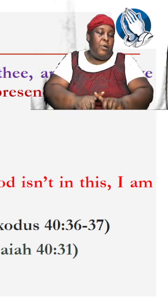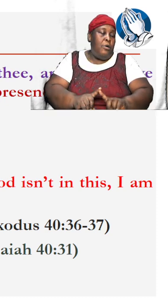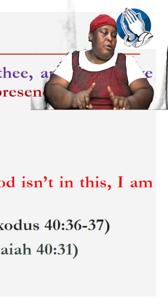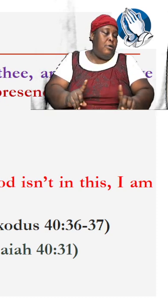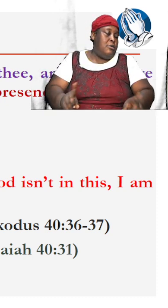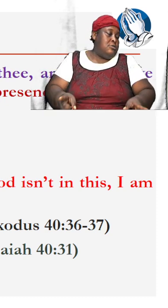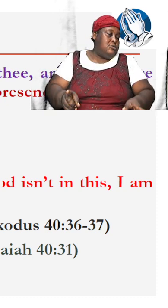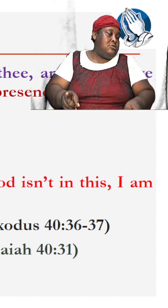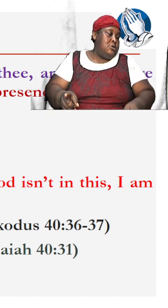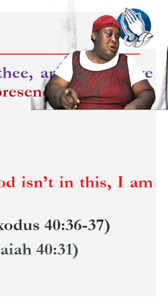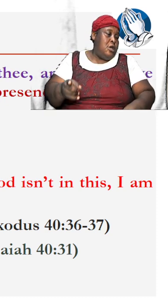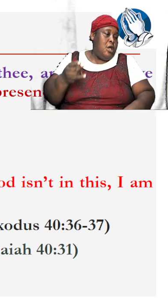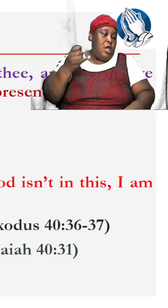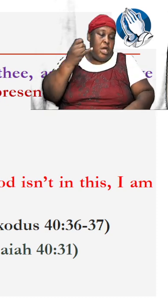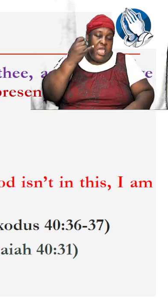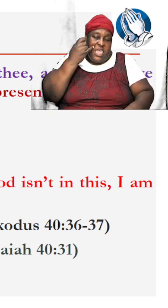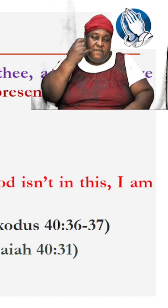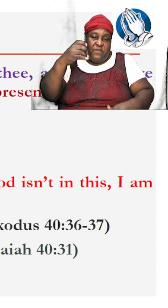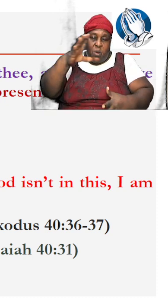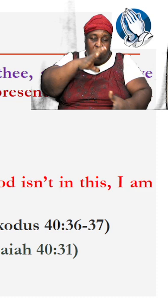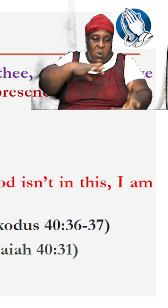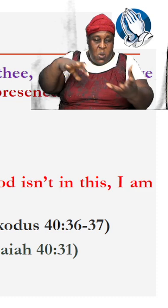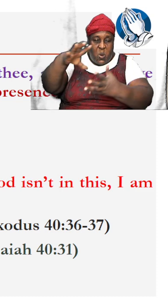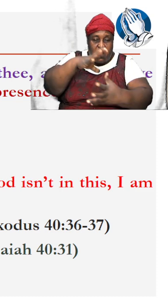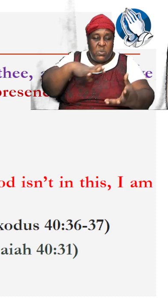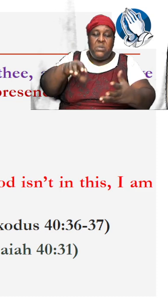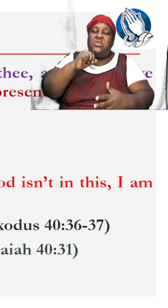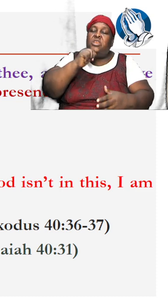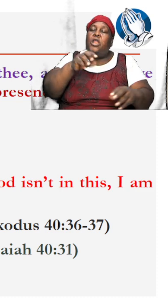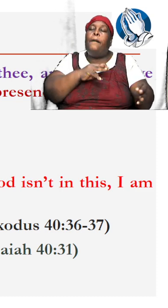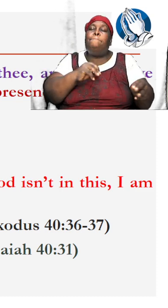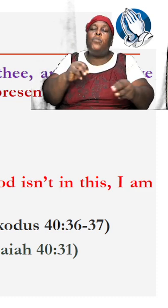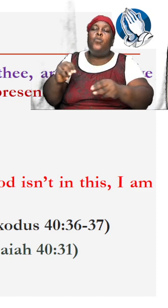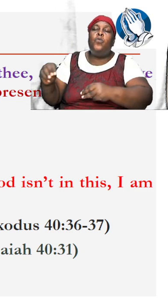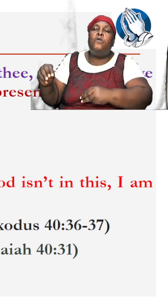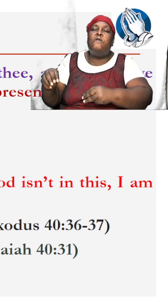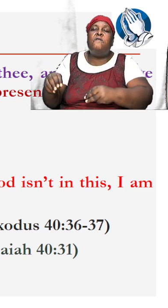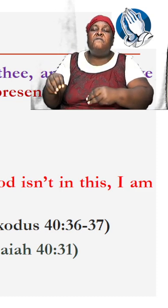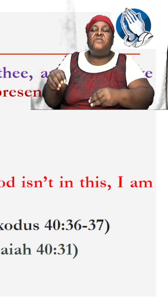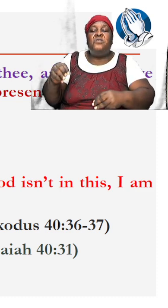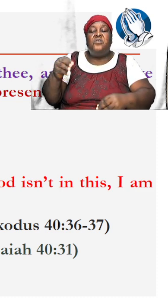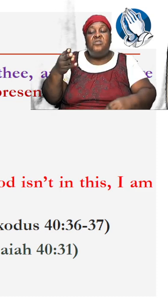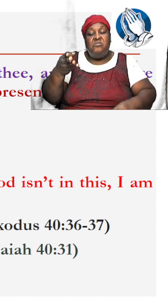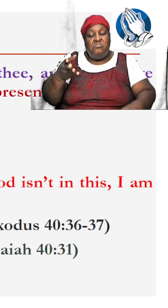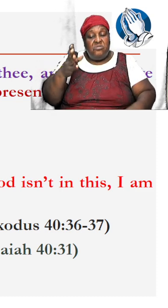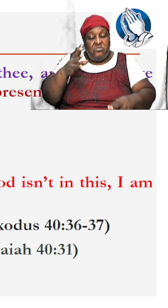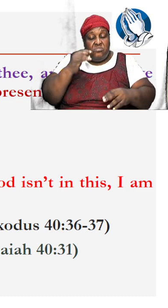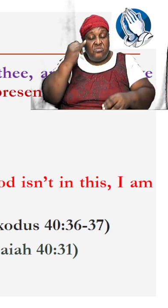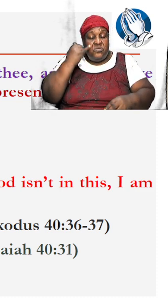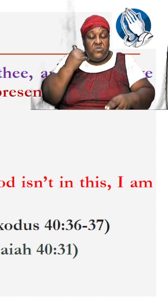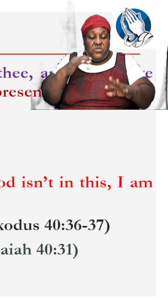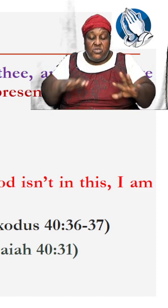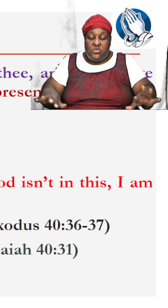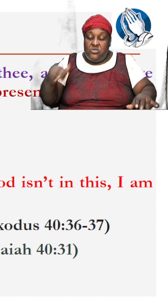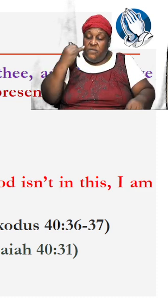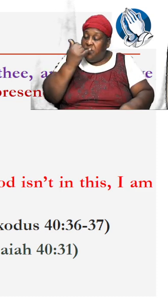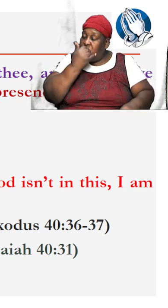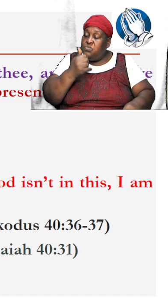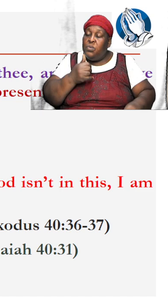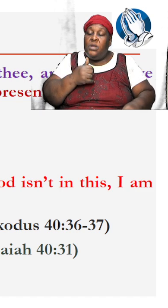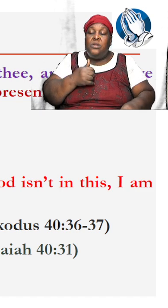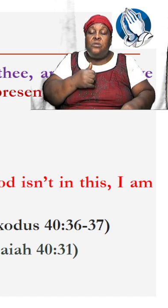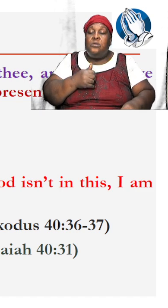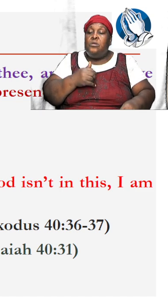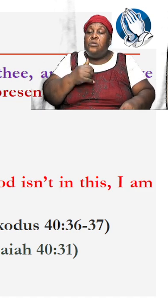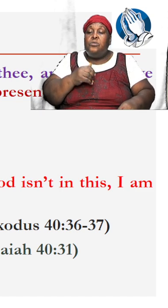if the cloud were not taken up, then they journeyed not until that day it was